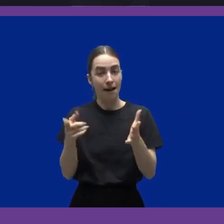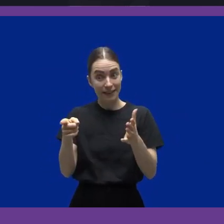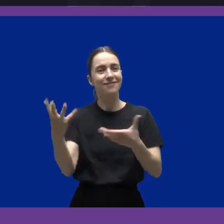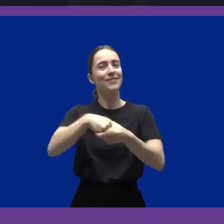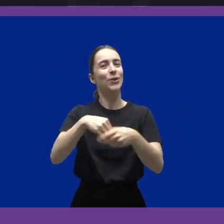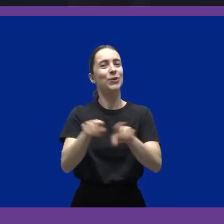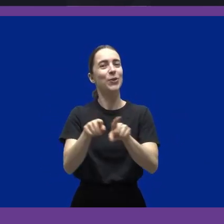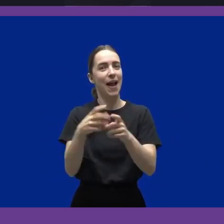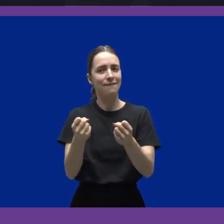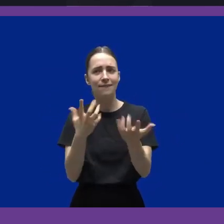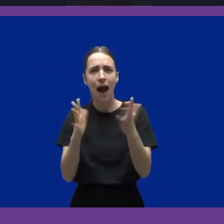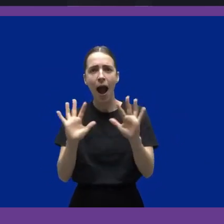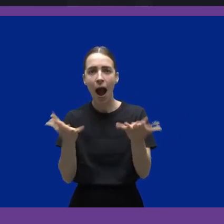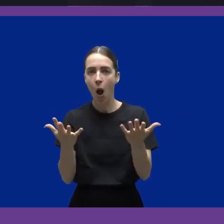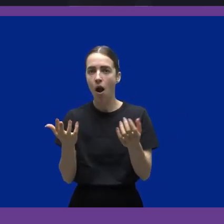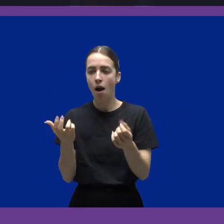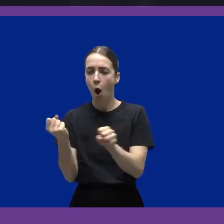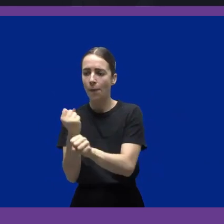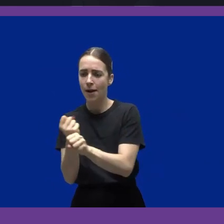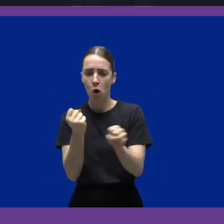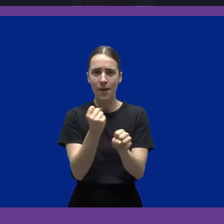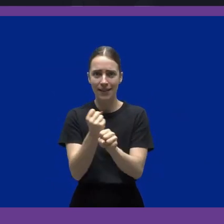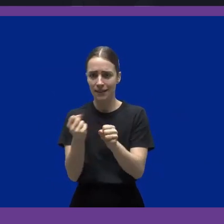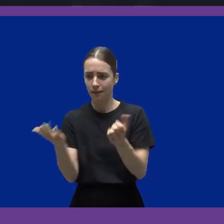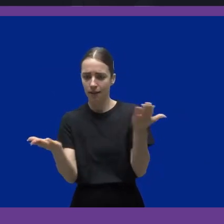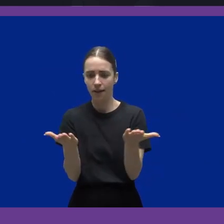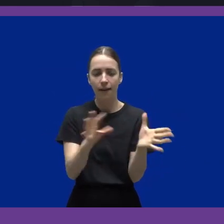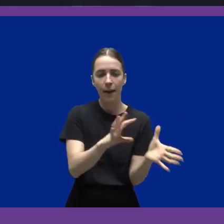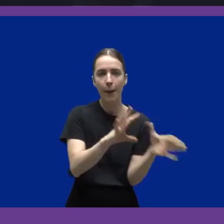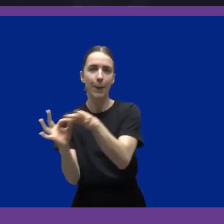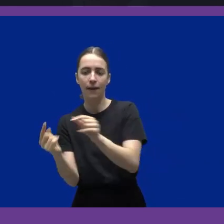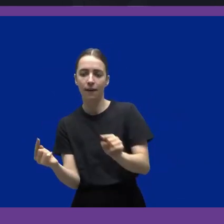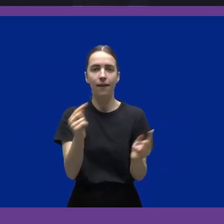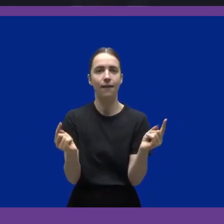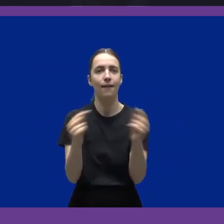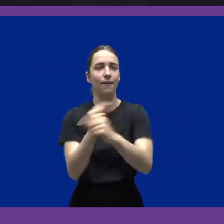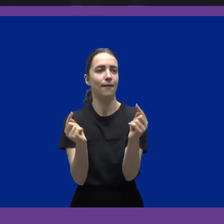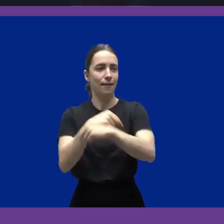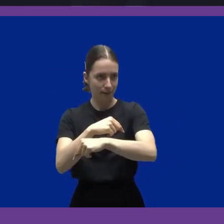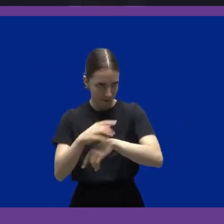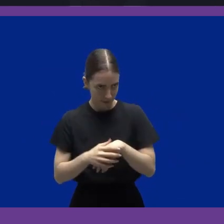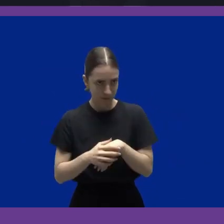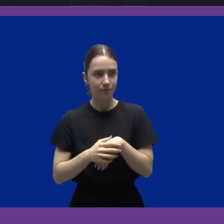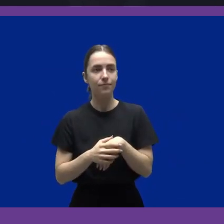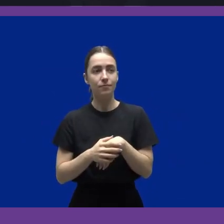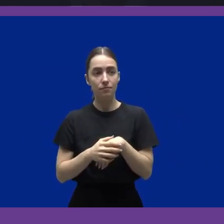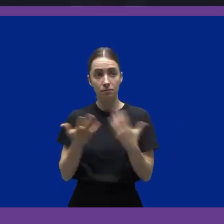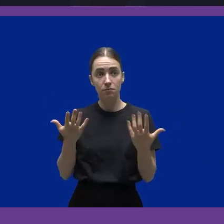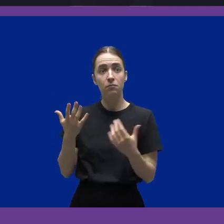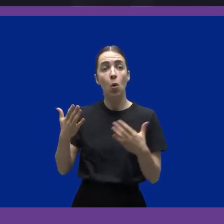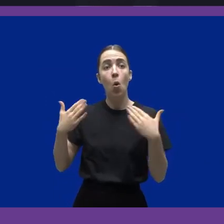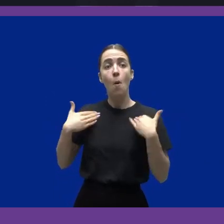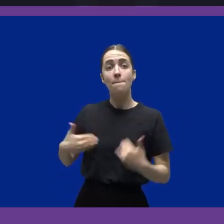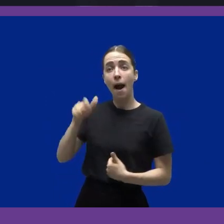ECTC, no, sorry, I have written there ECTC Human Factors, but it's really ECTC MTEL, sorry. Let